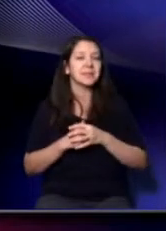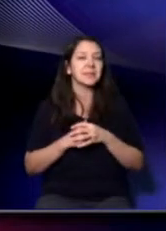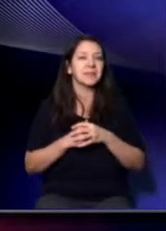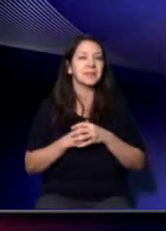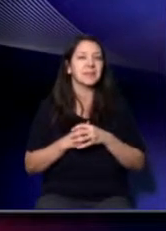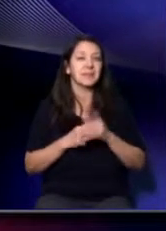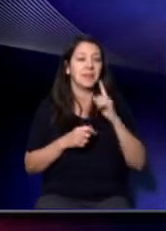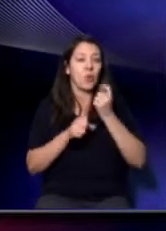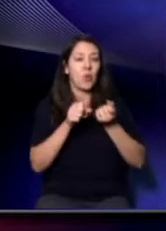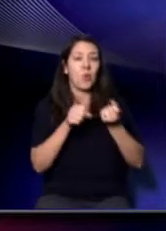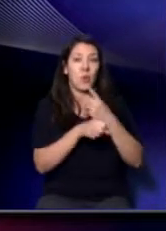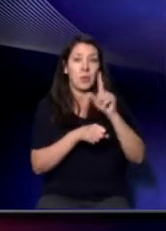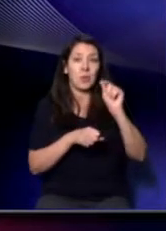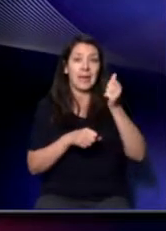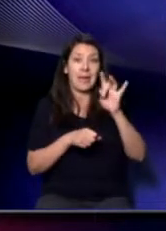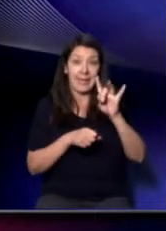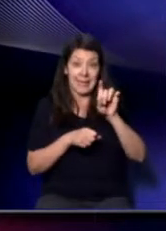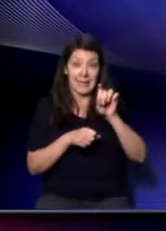for 2018.